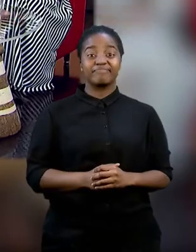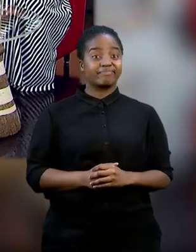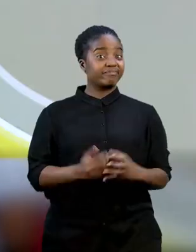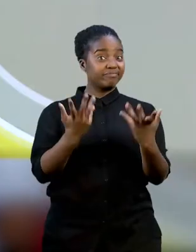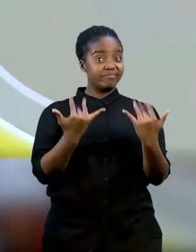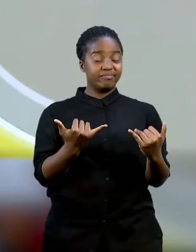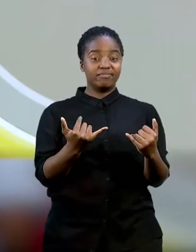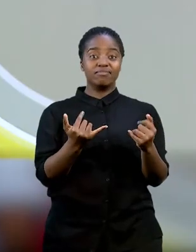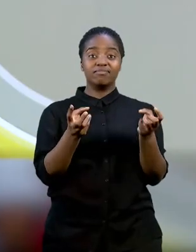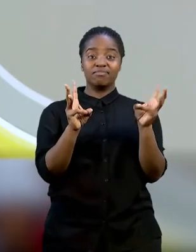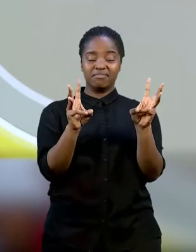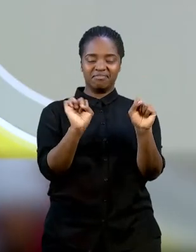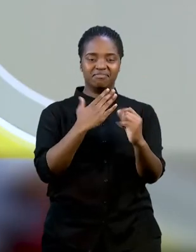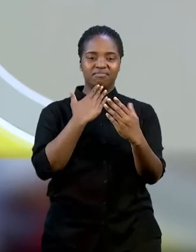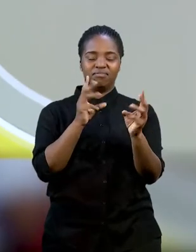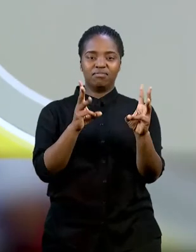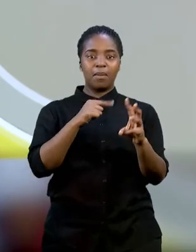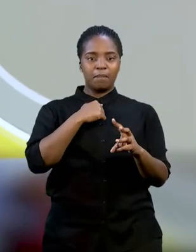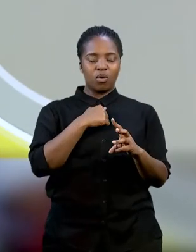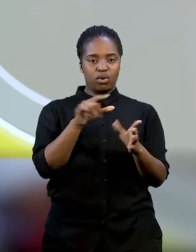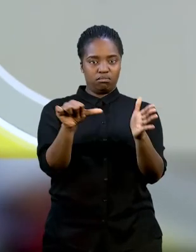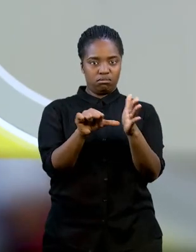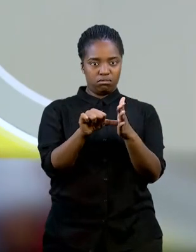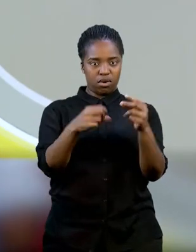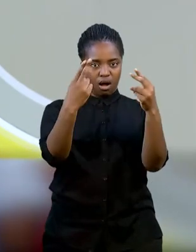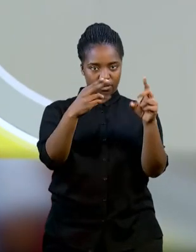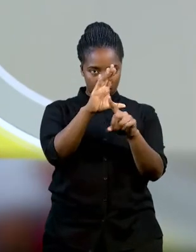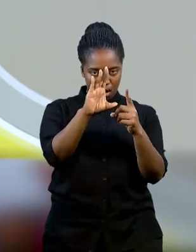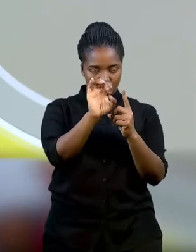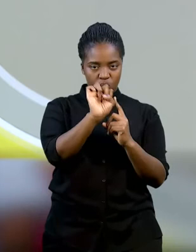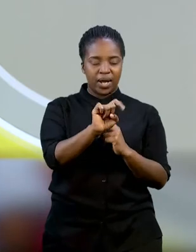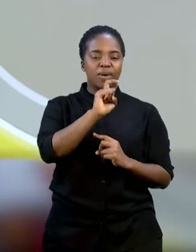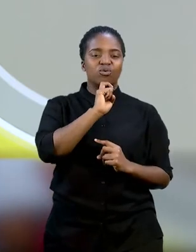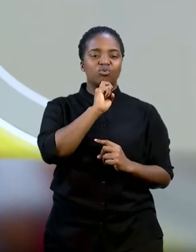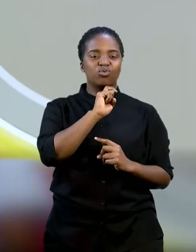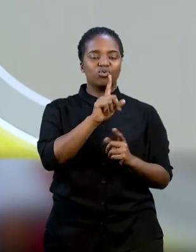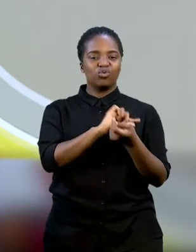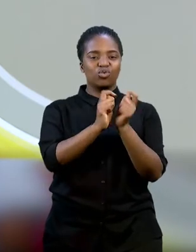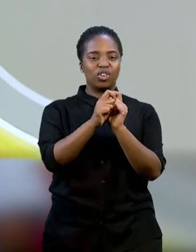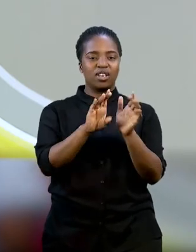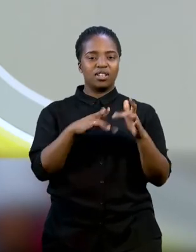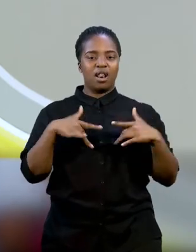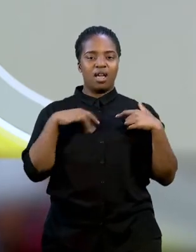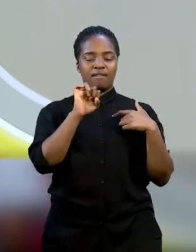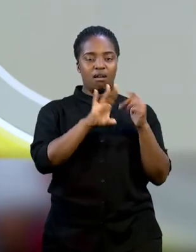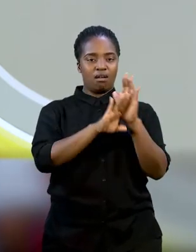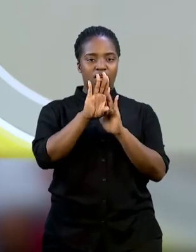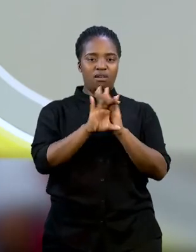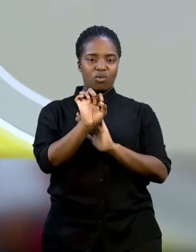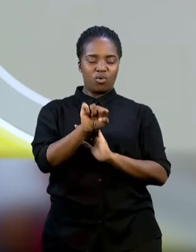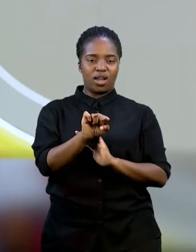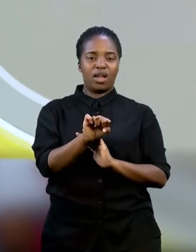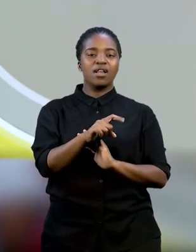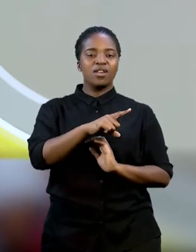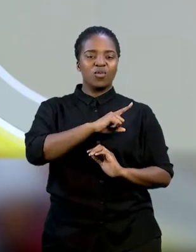thank you. Ho hlakile hore ho hlalosa ha rona hore re bomang re sebedisa arts and culture ha o bohlokwa fela, ho hlalosa hape le